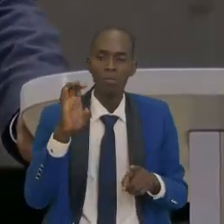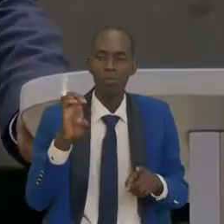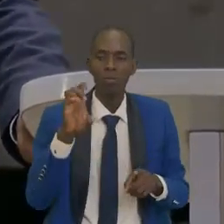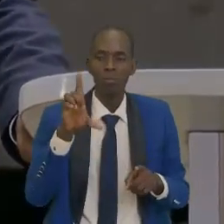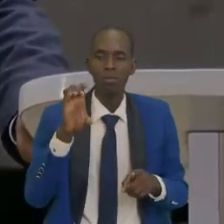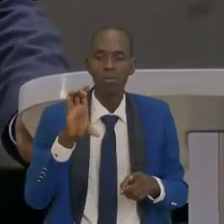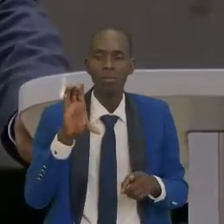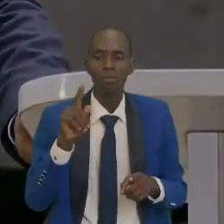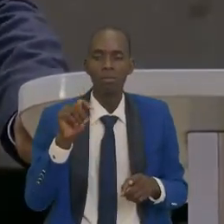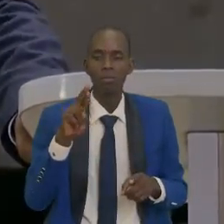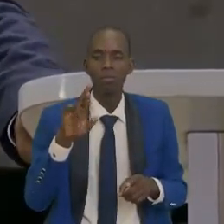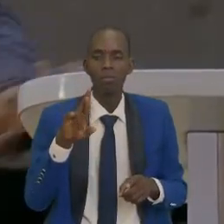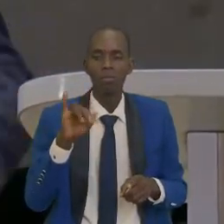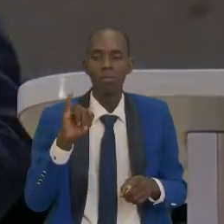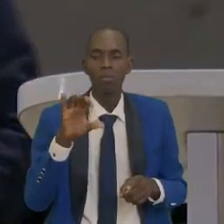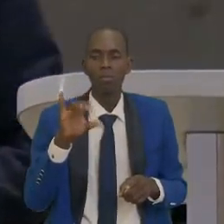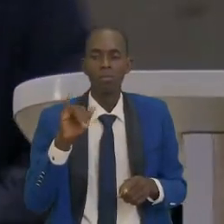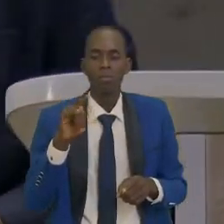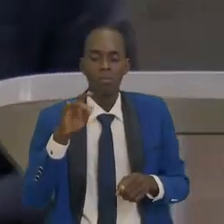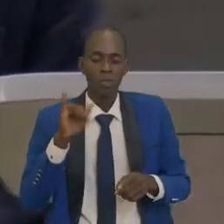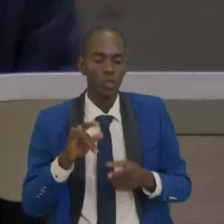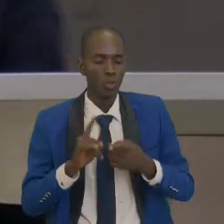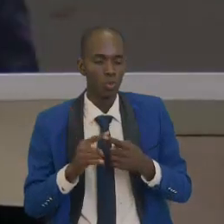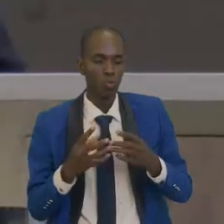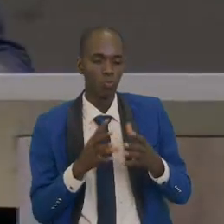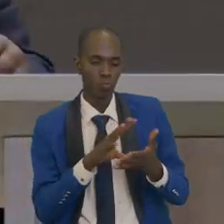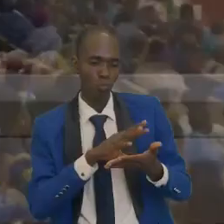that is the door and doorman there